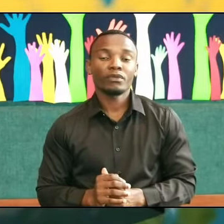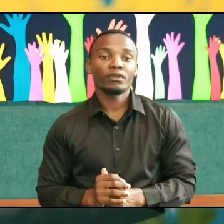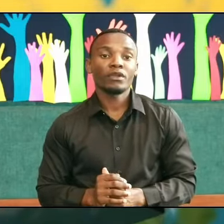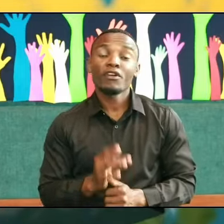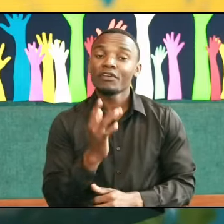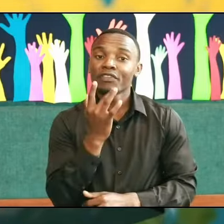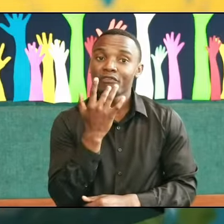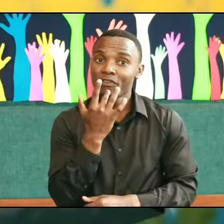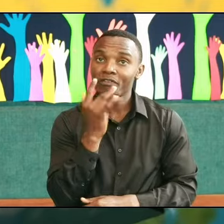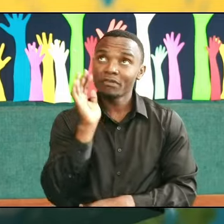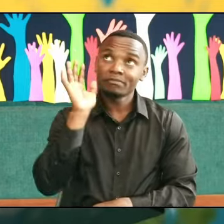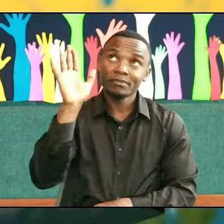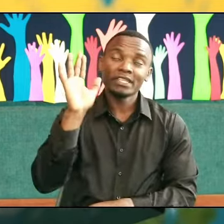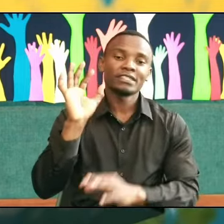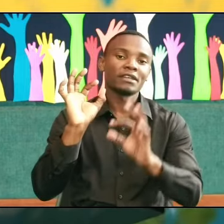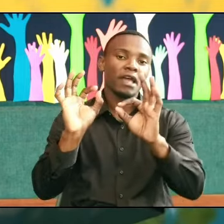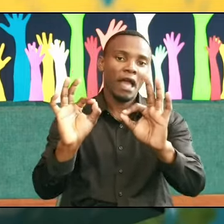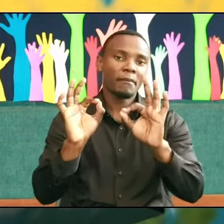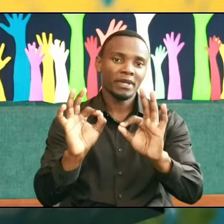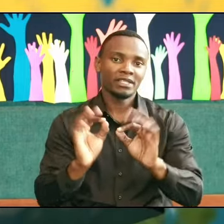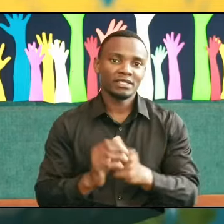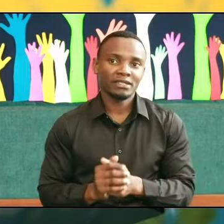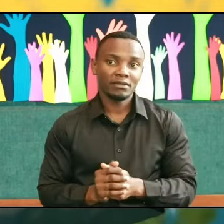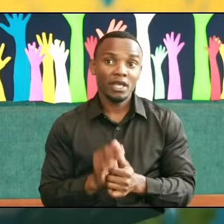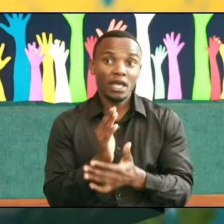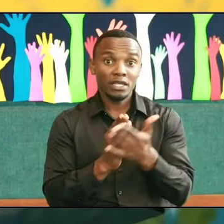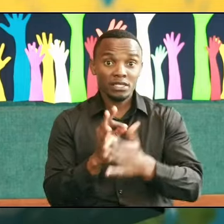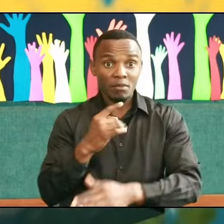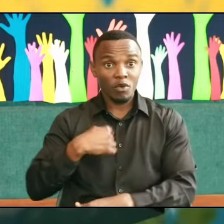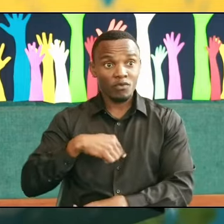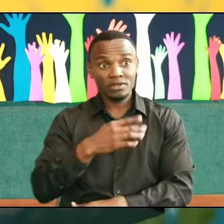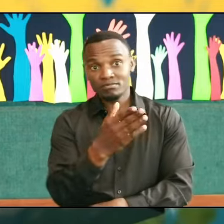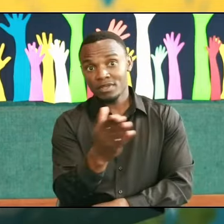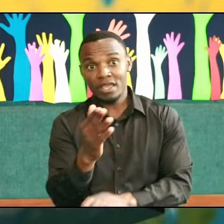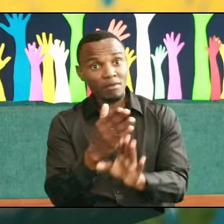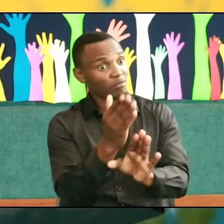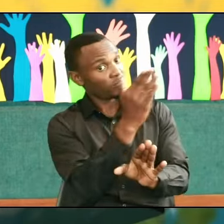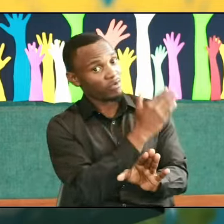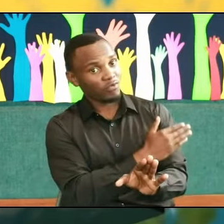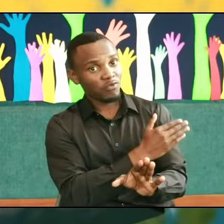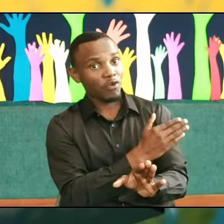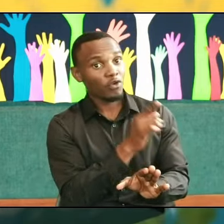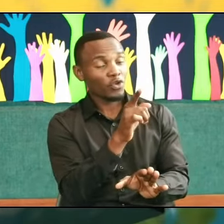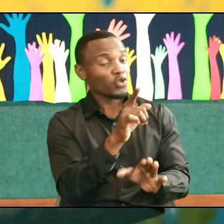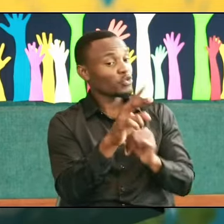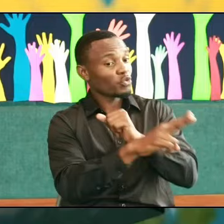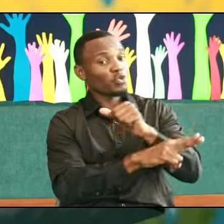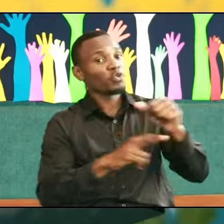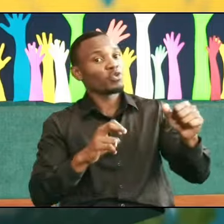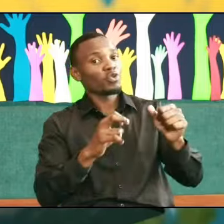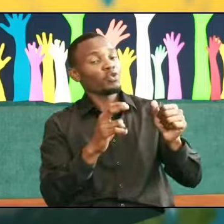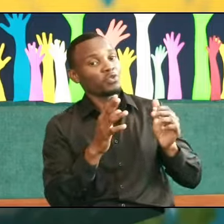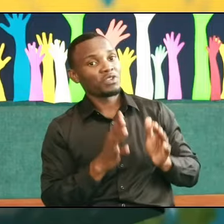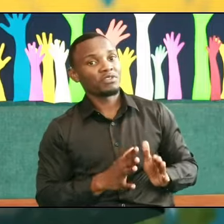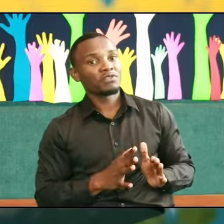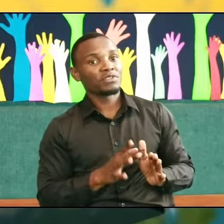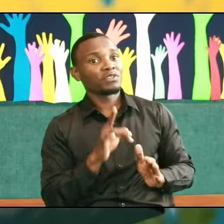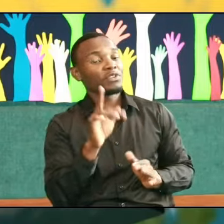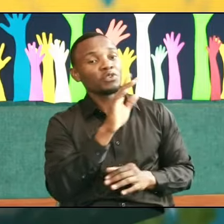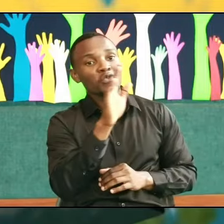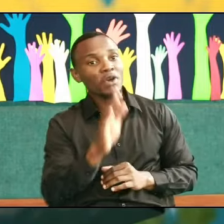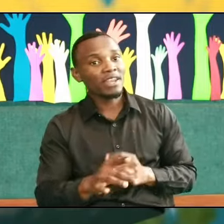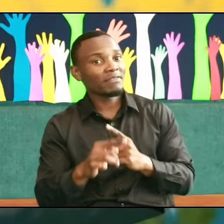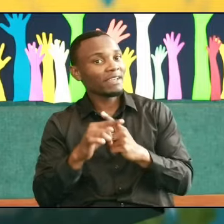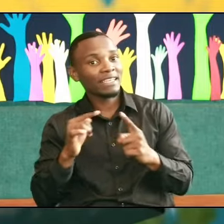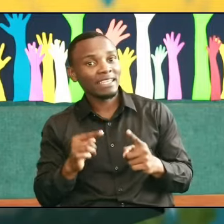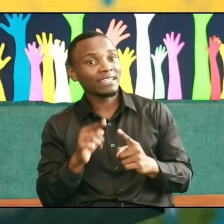is amazing. Some of us here were thieves, and he protected you, your life. You were never run over by a car.